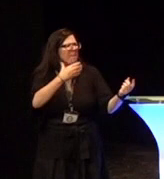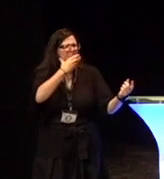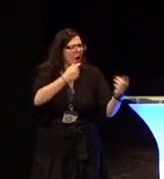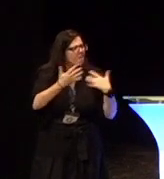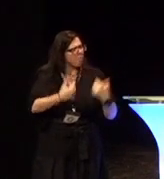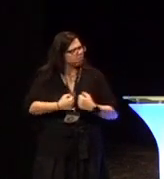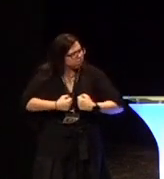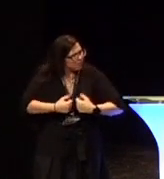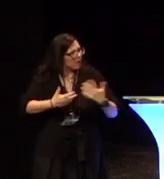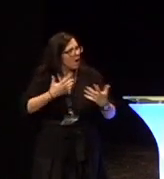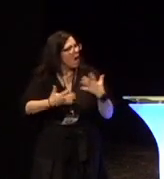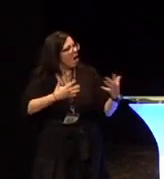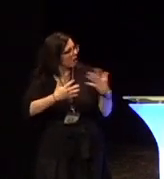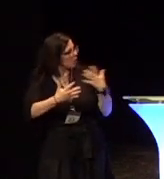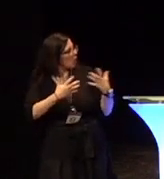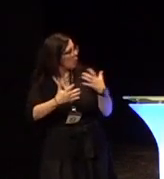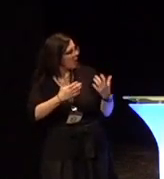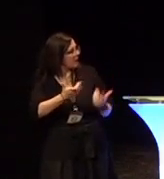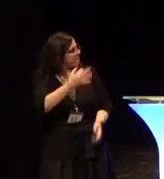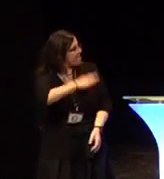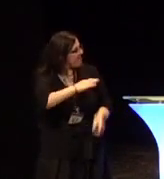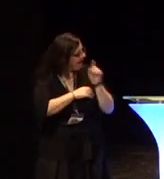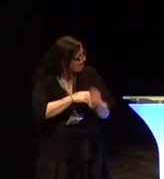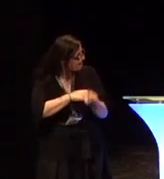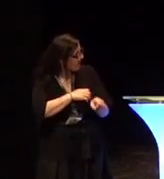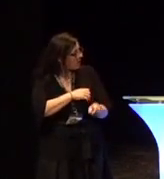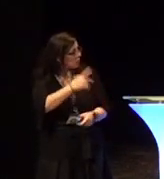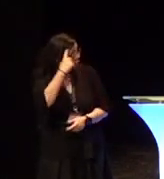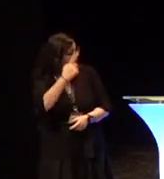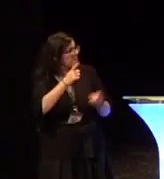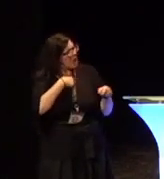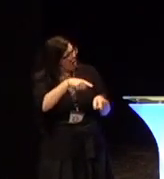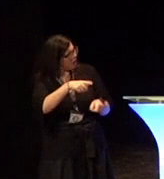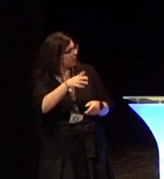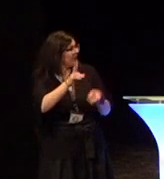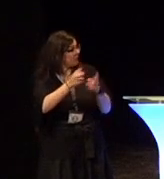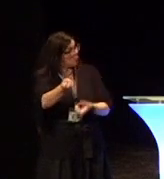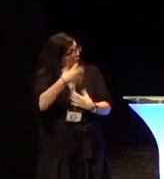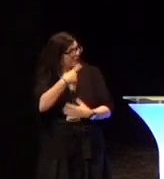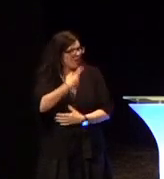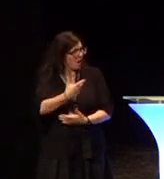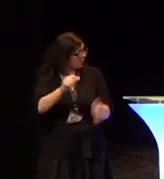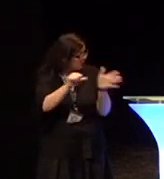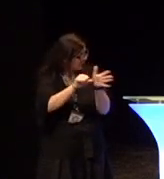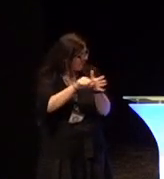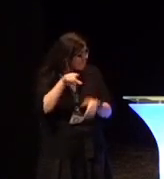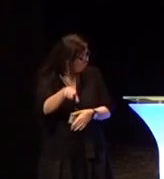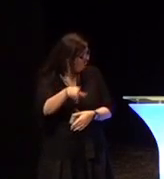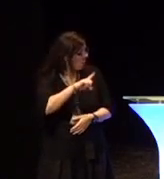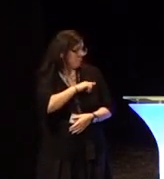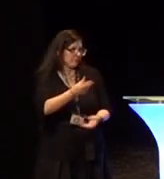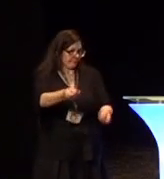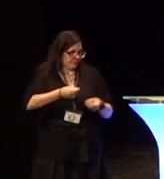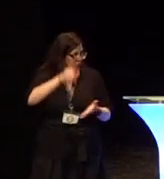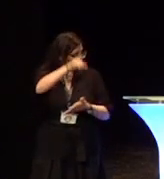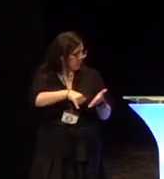as they're called, in regards to the way that you express a sign to get the intent, the emotion, and things like that. So it's being aware of that,